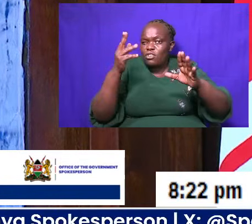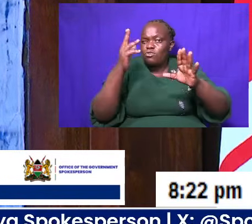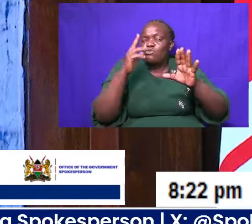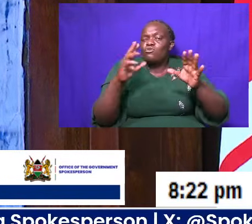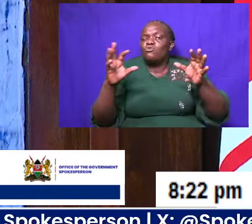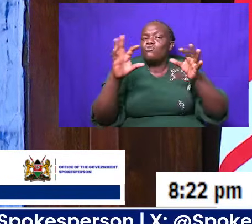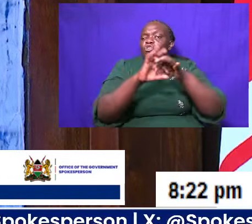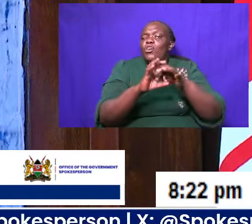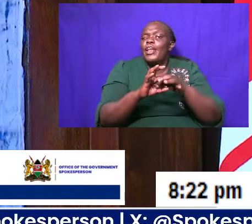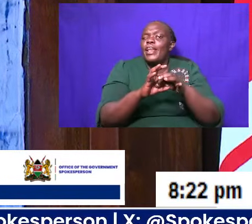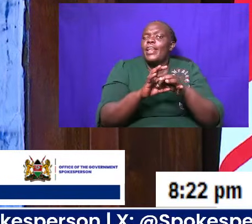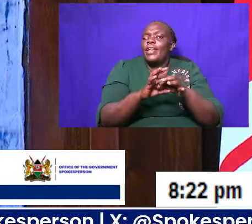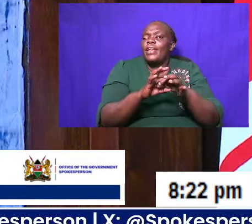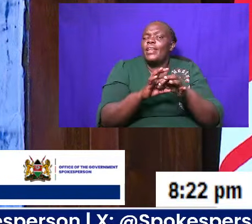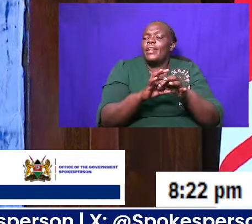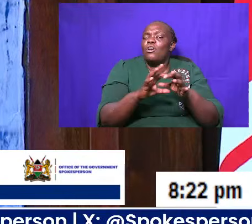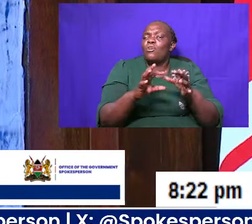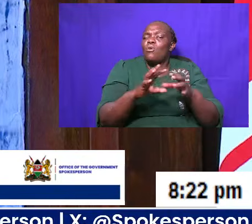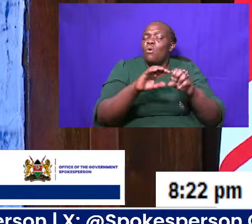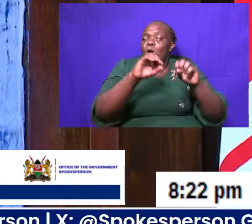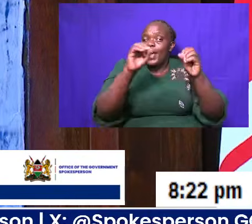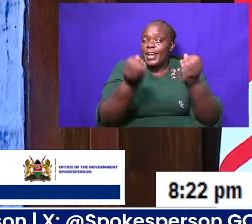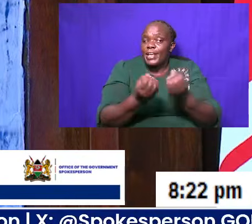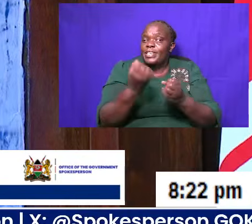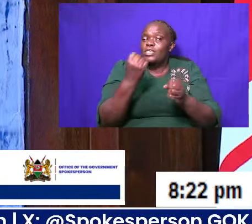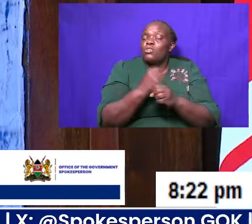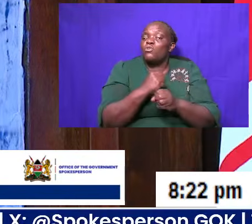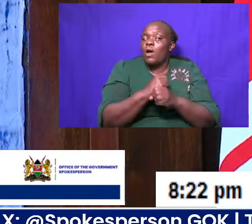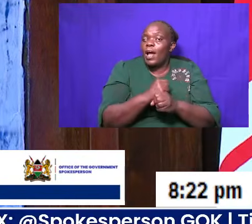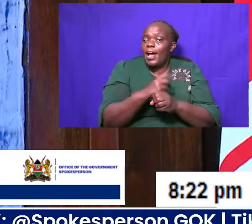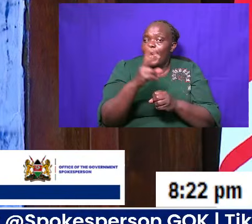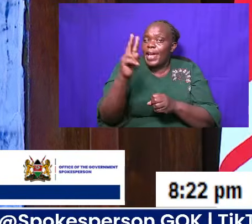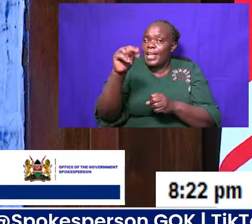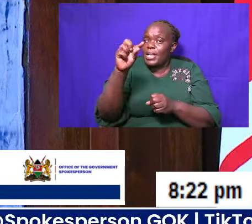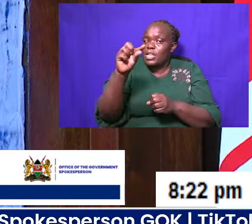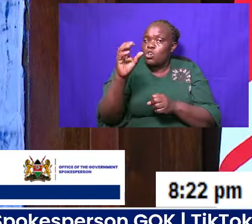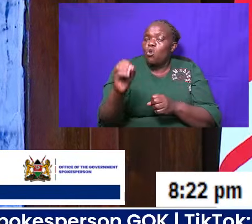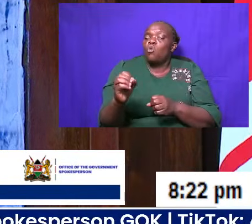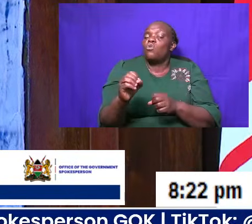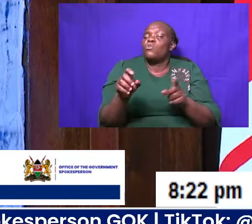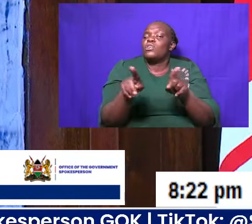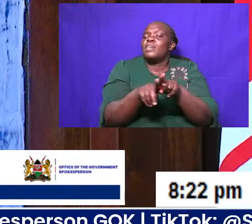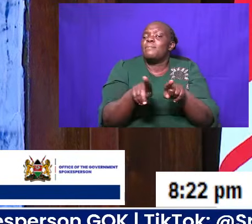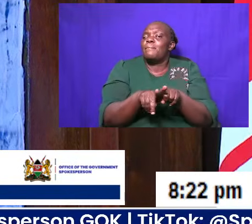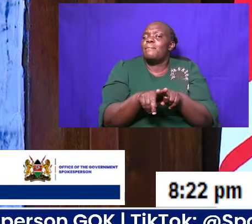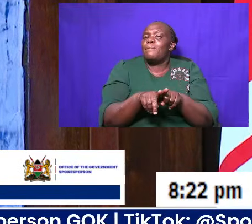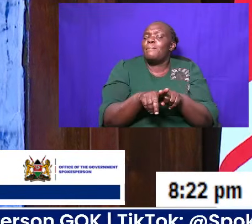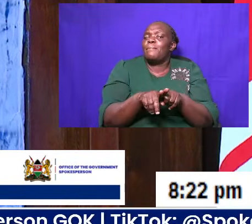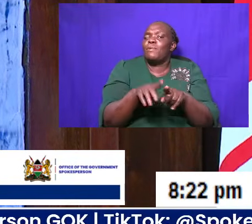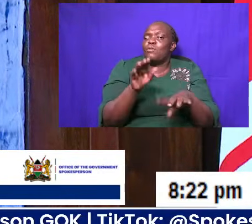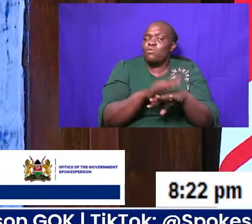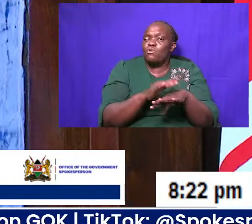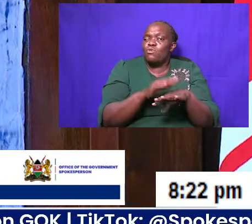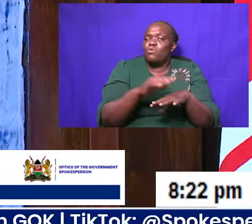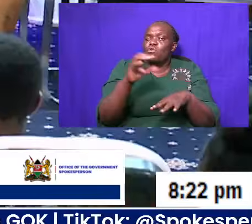non-state organization. And by the way, Strathmore has got very good students and the discipline there. I need comment. I have given a public